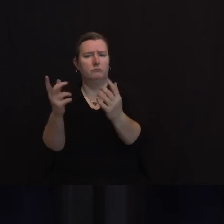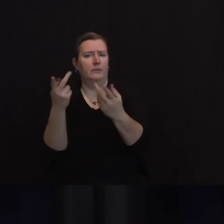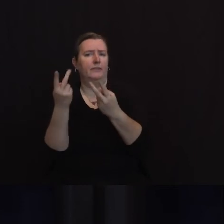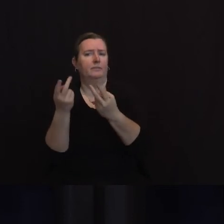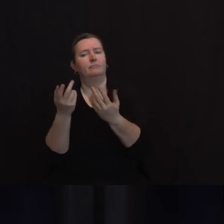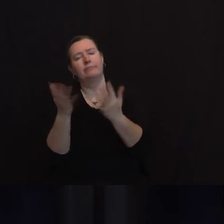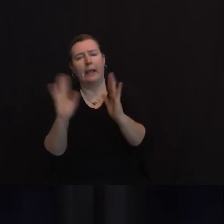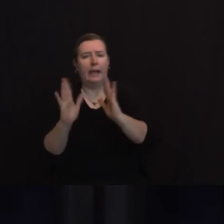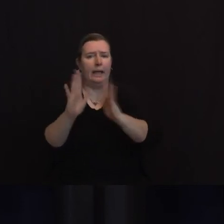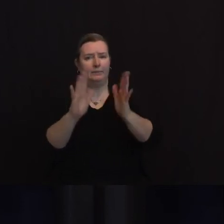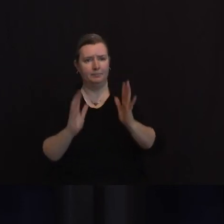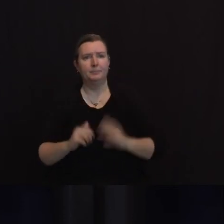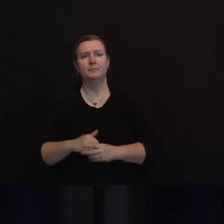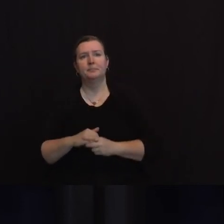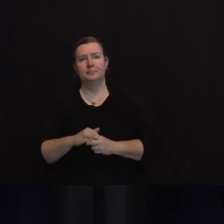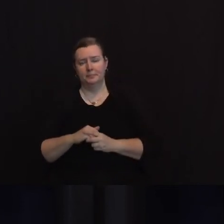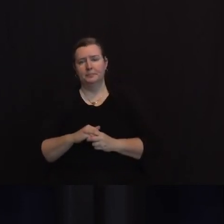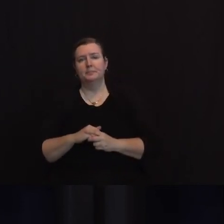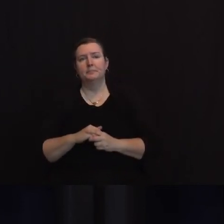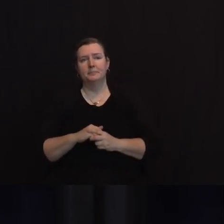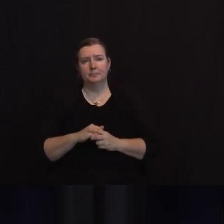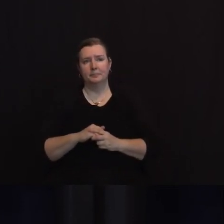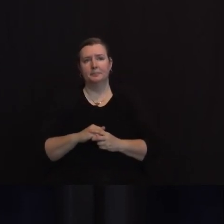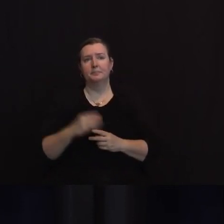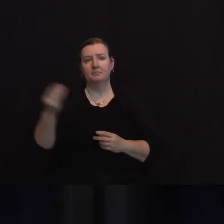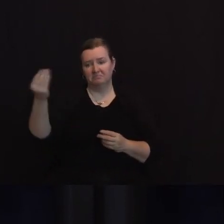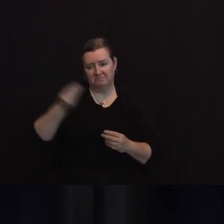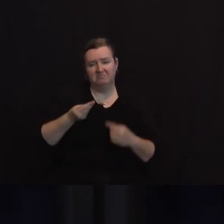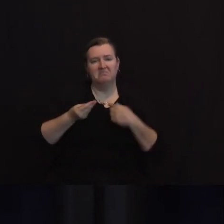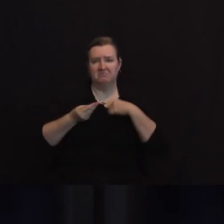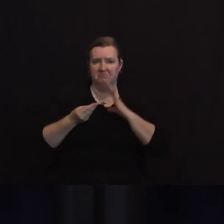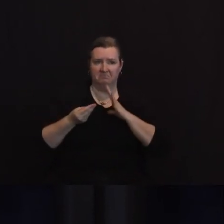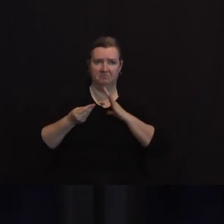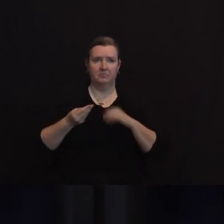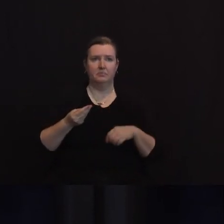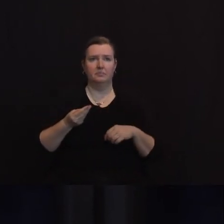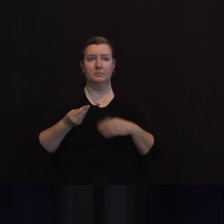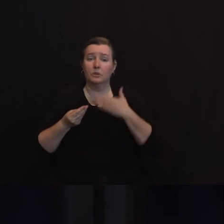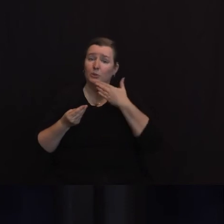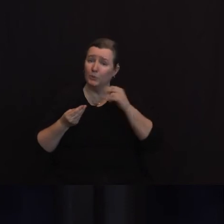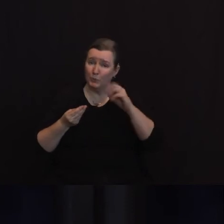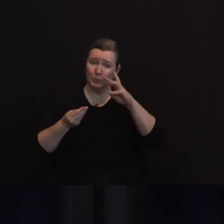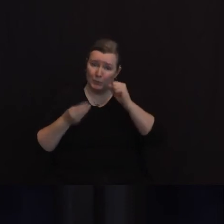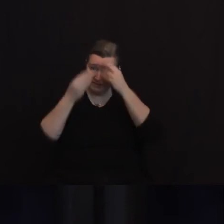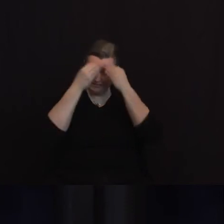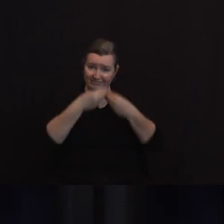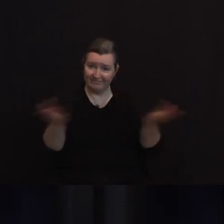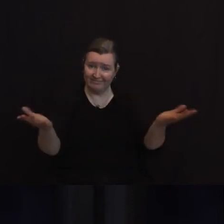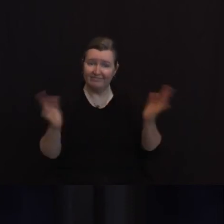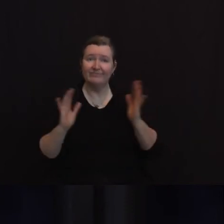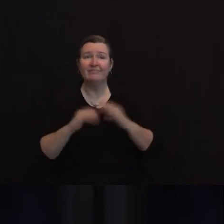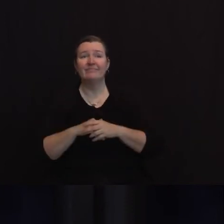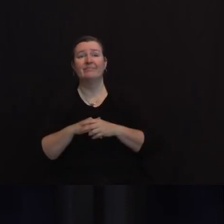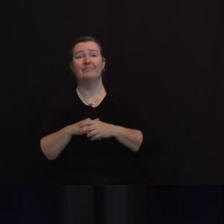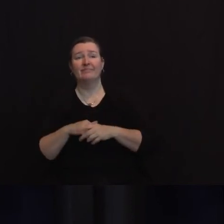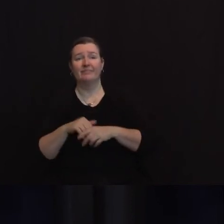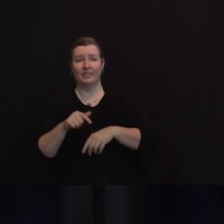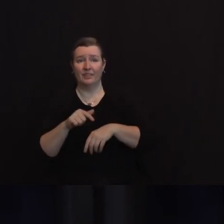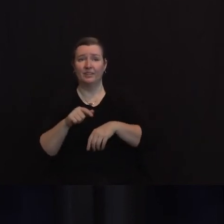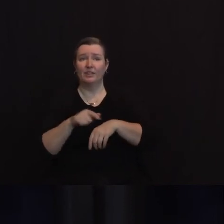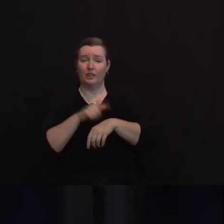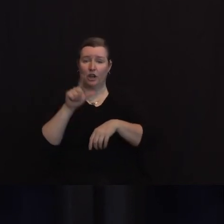submitted. This is good news. We are seeing the outbreaks in our long-term care facilities